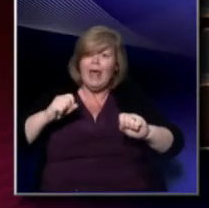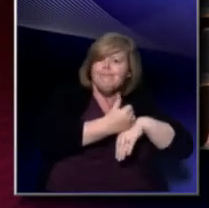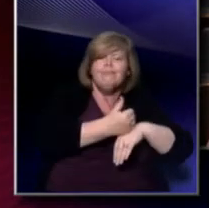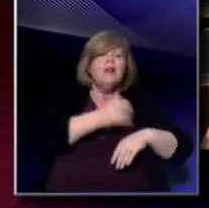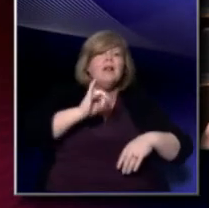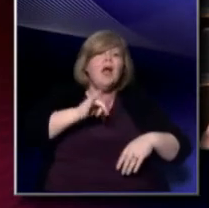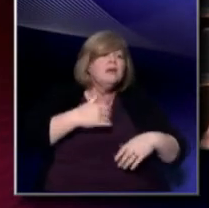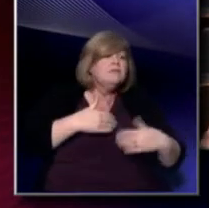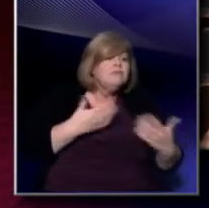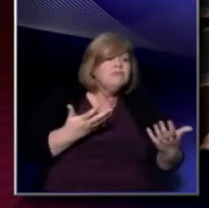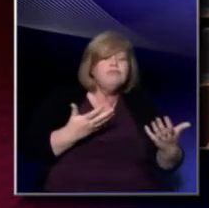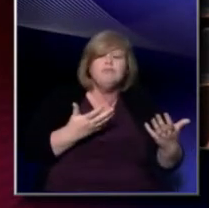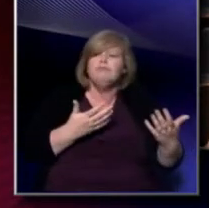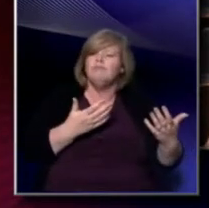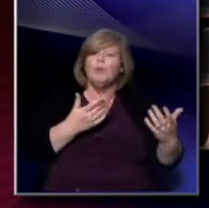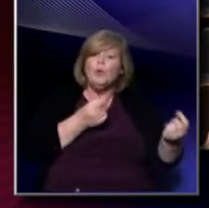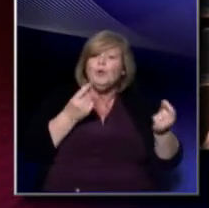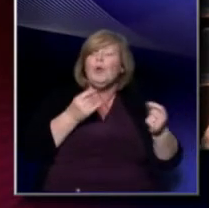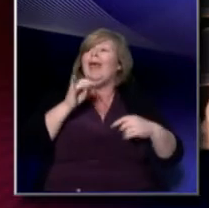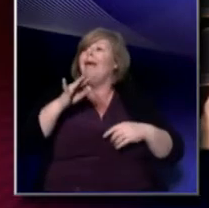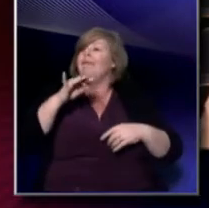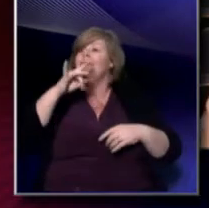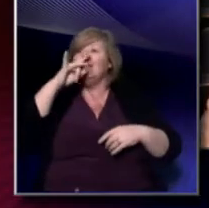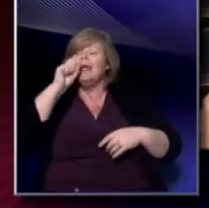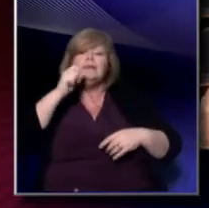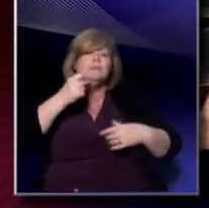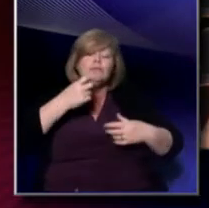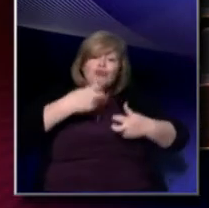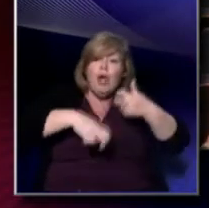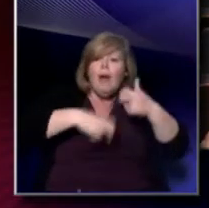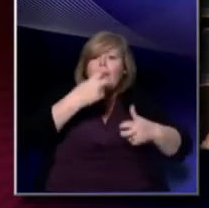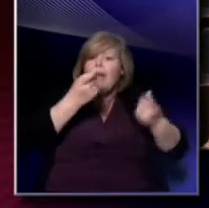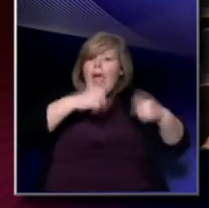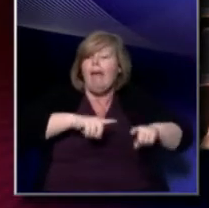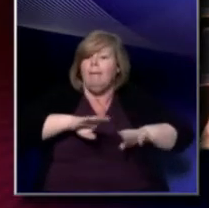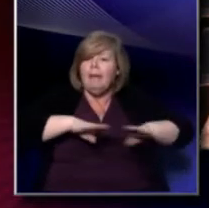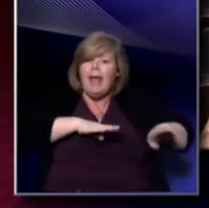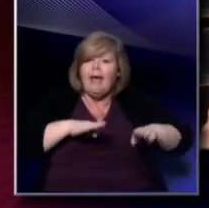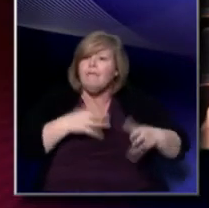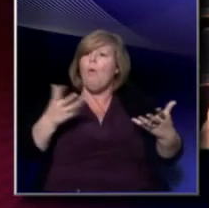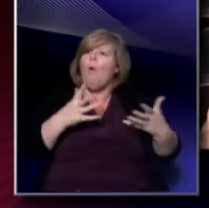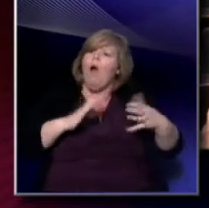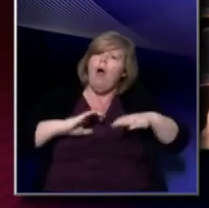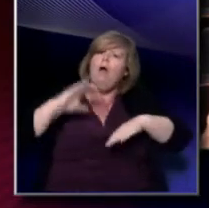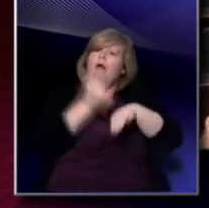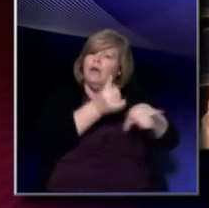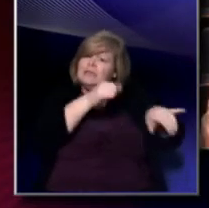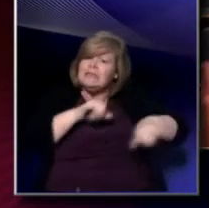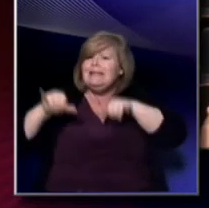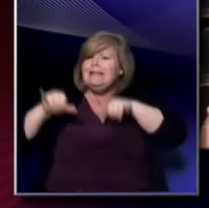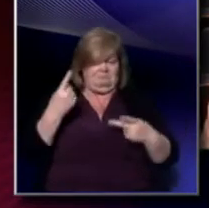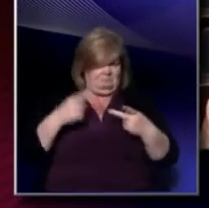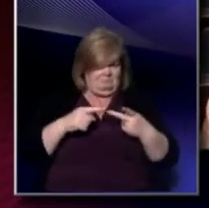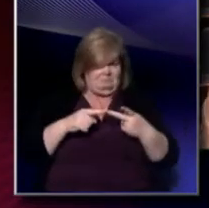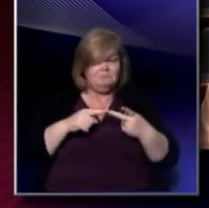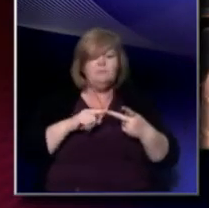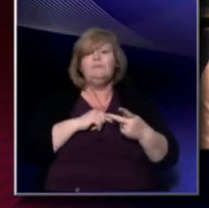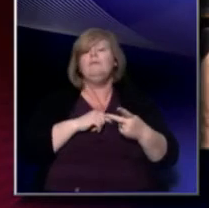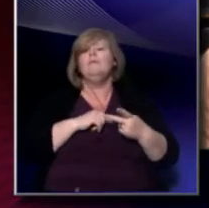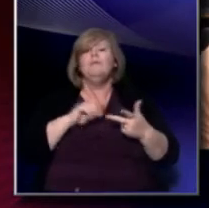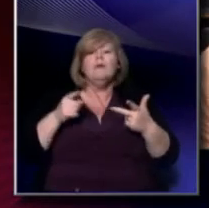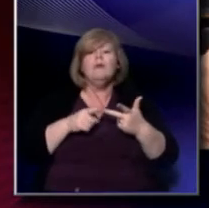children. When kids act out, what do we have in place for everybody? And then when it's not working, what do we then add on? Second is the